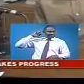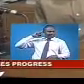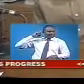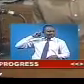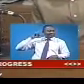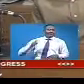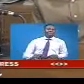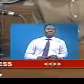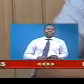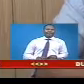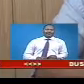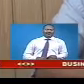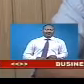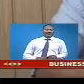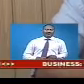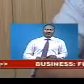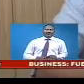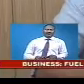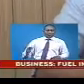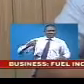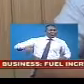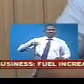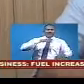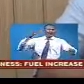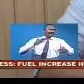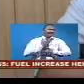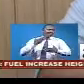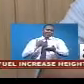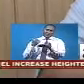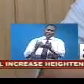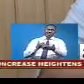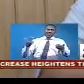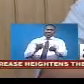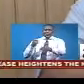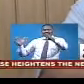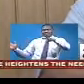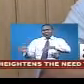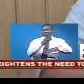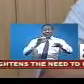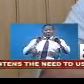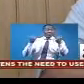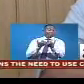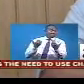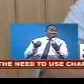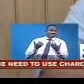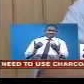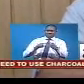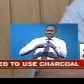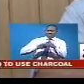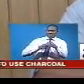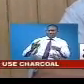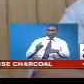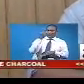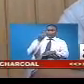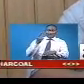what is at stake for the winner. We are very pleased to help the Ghana Tennis Association to